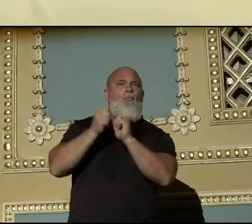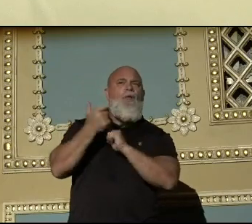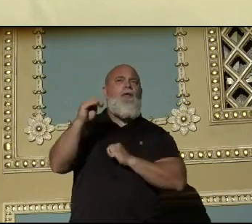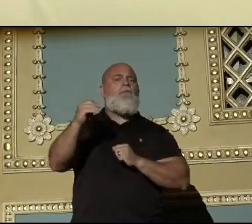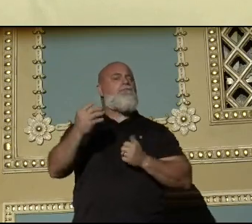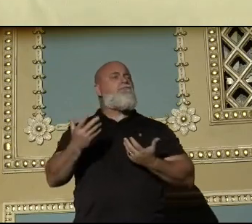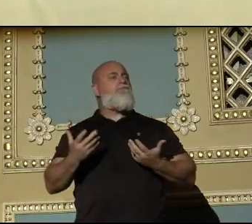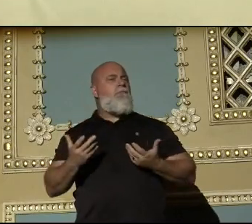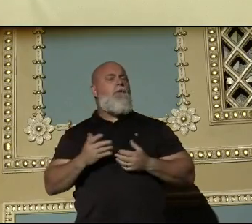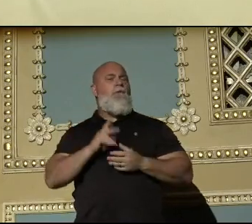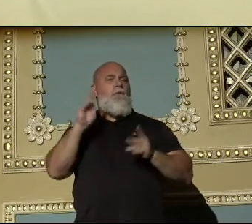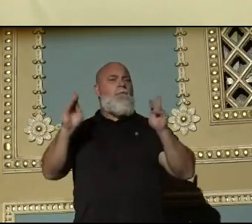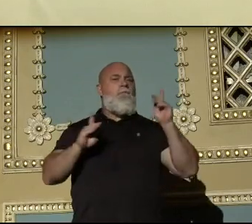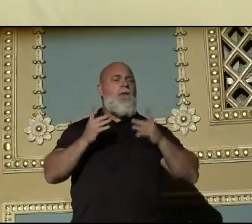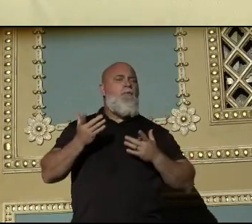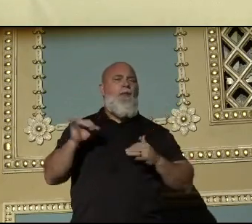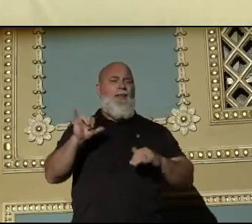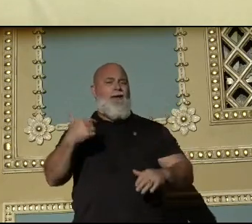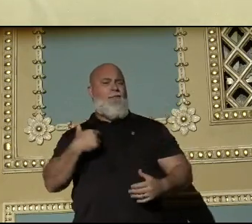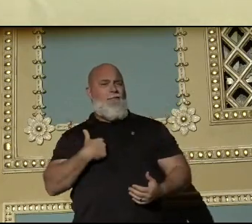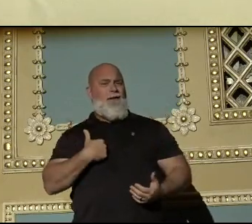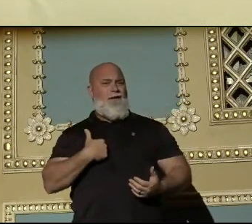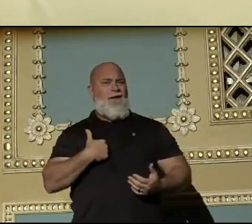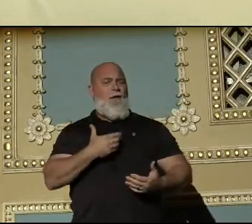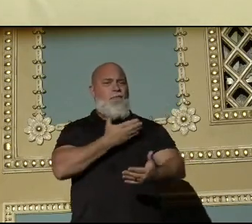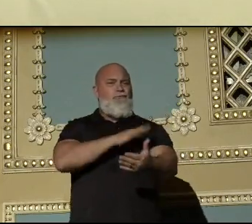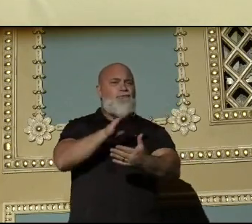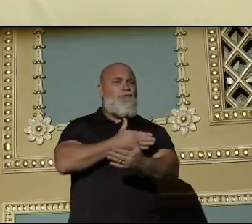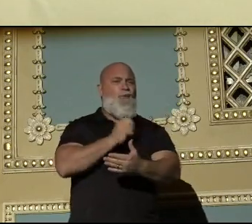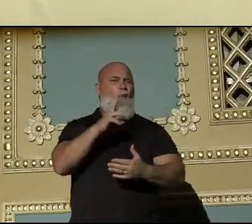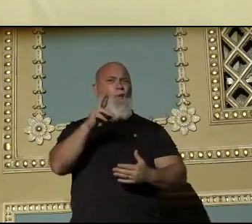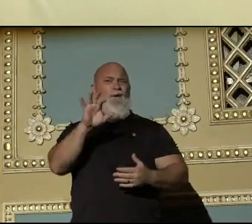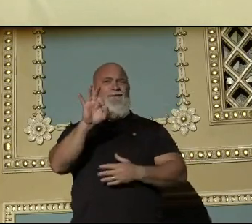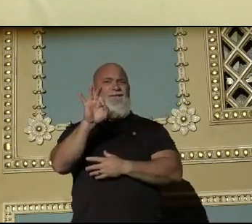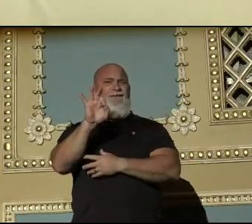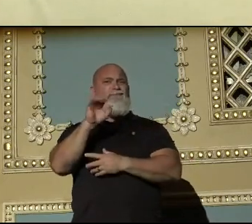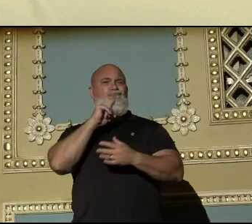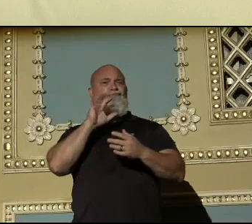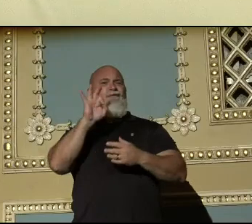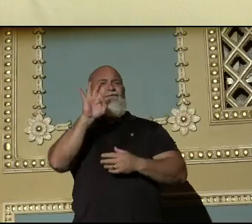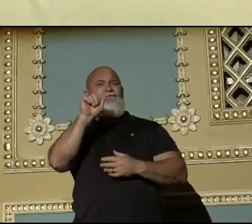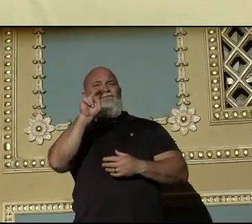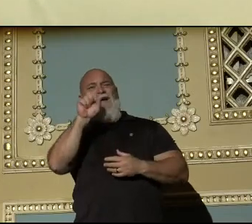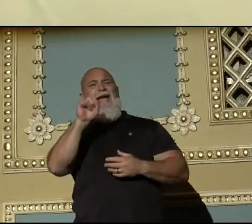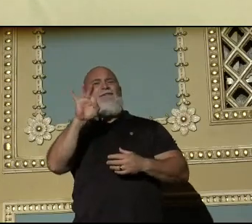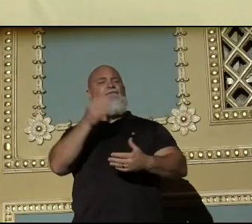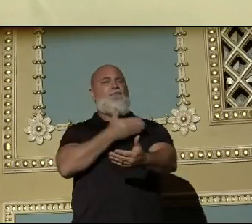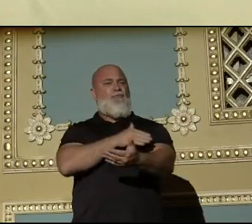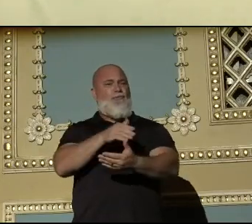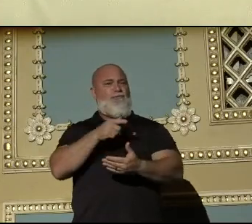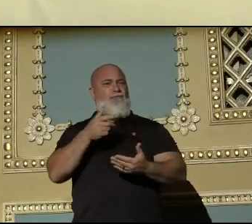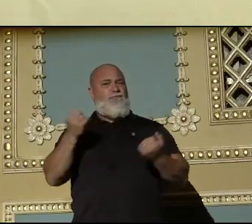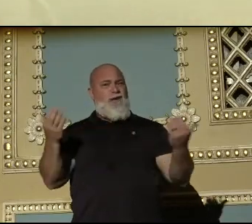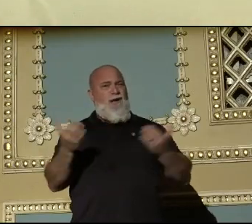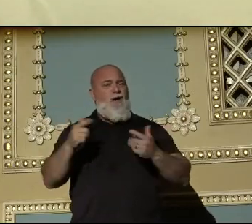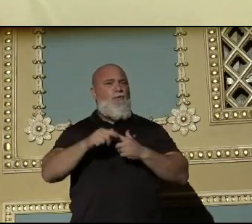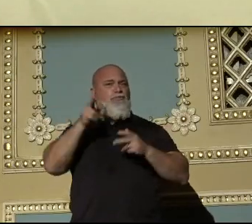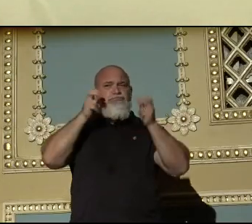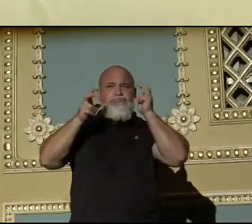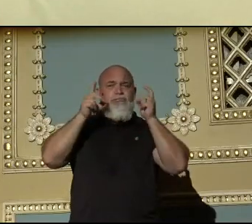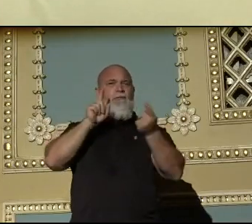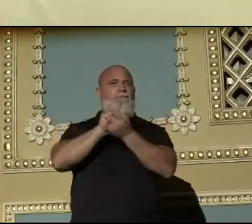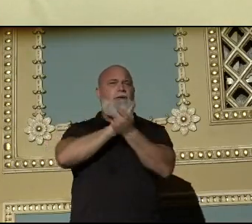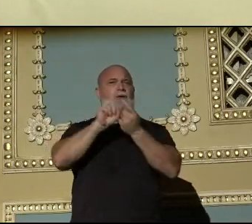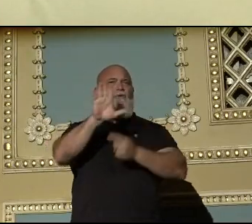for people like me as a musician or just even fans of music, getting to be at these shows, meeting our heroes is such an